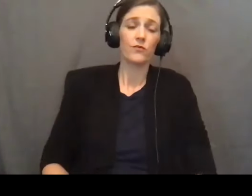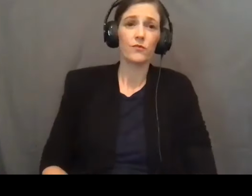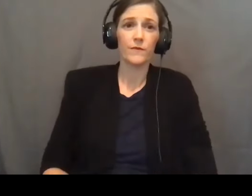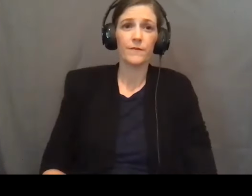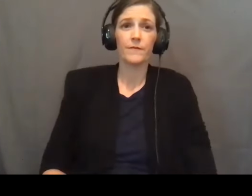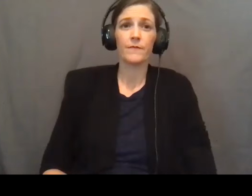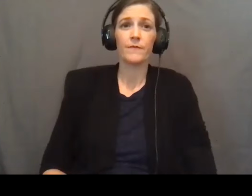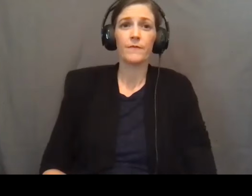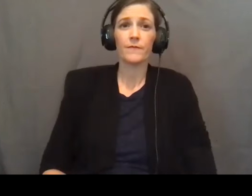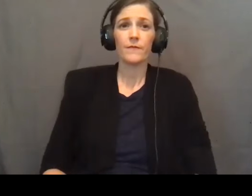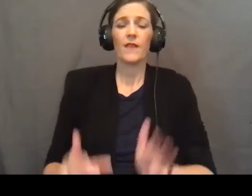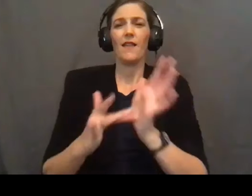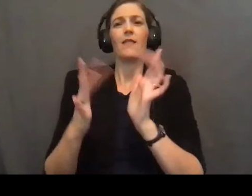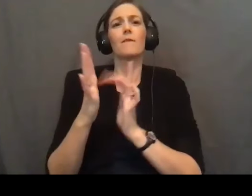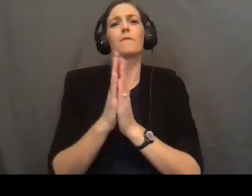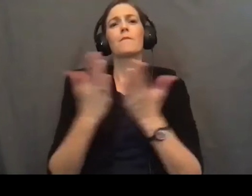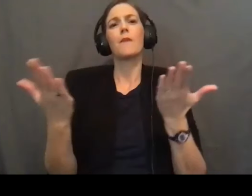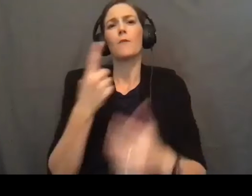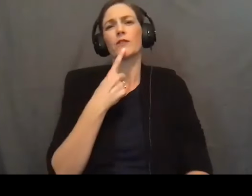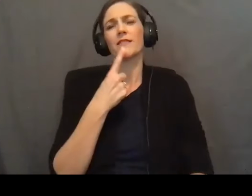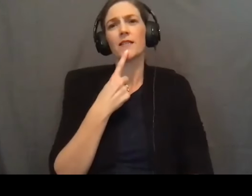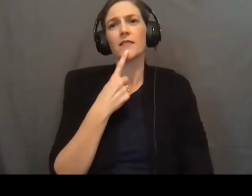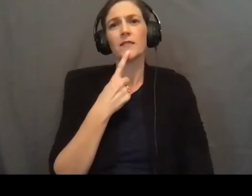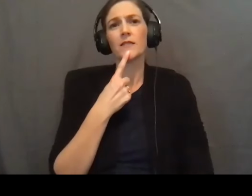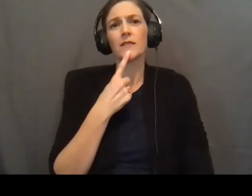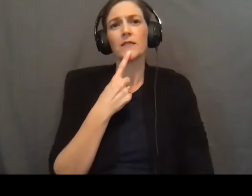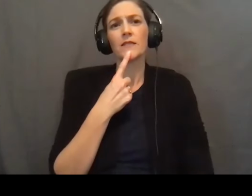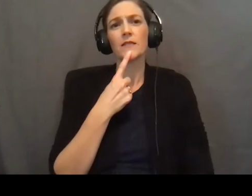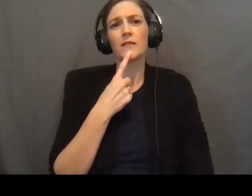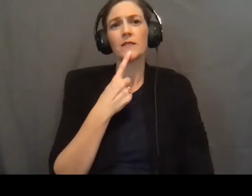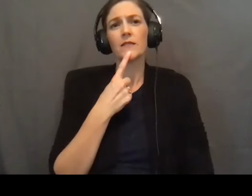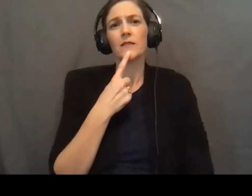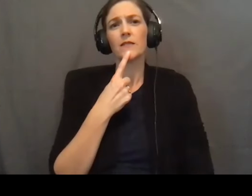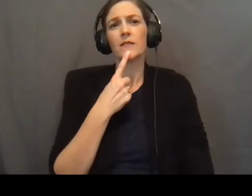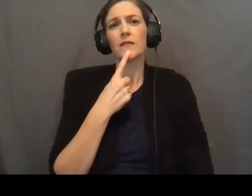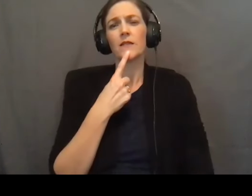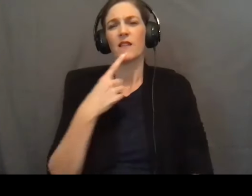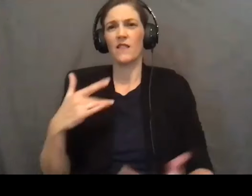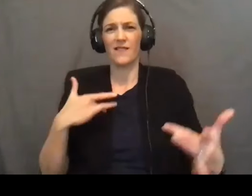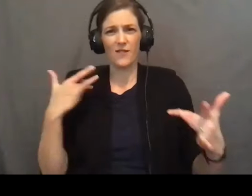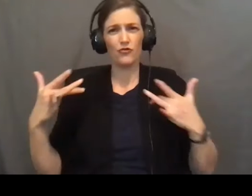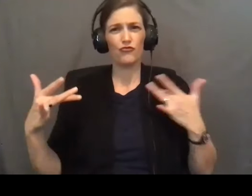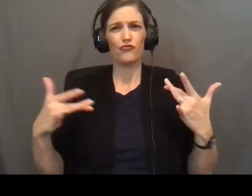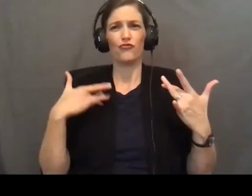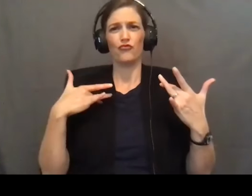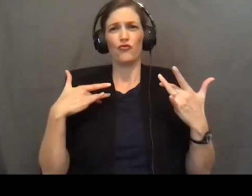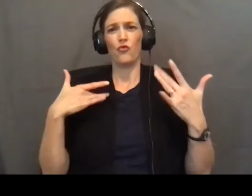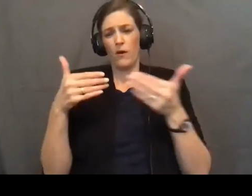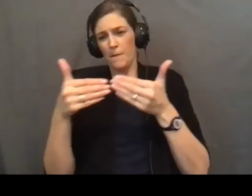And the Bible says that for the joy set before him,